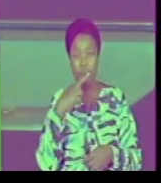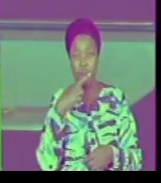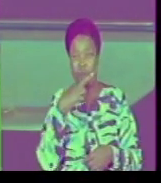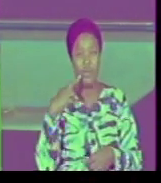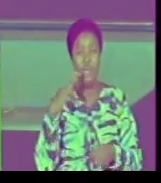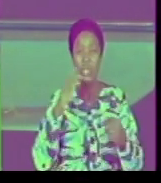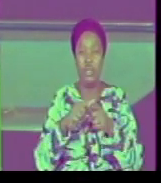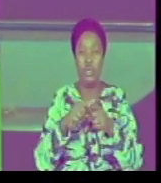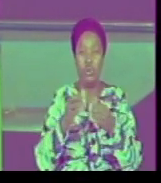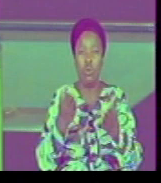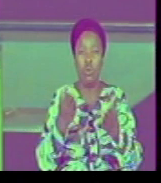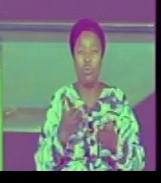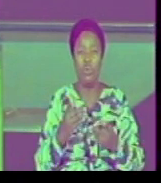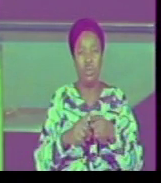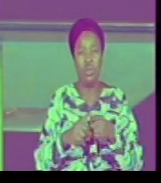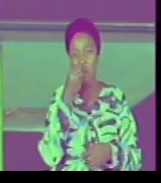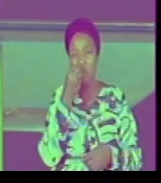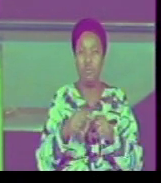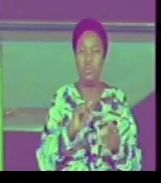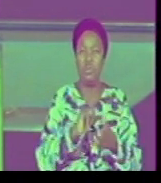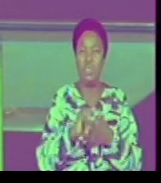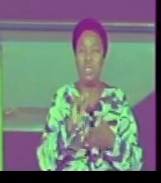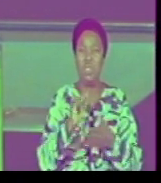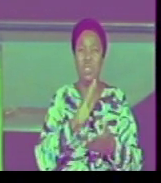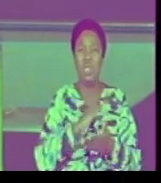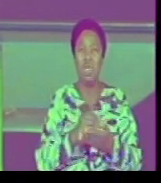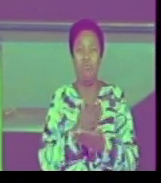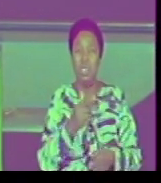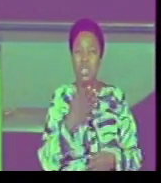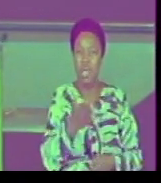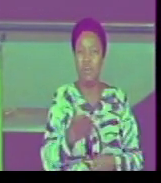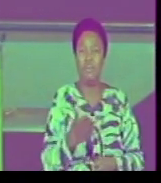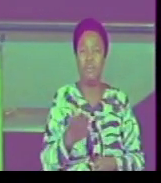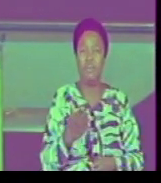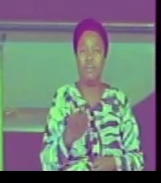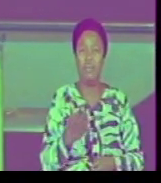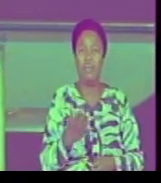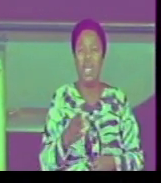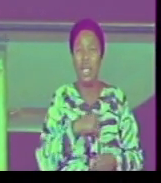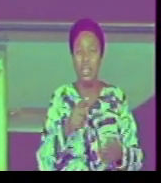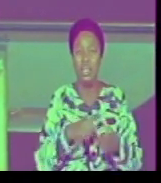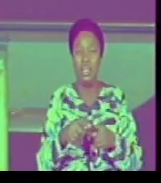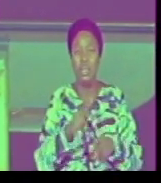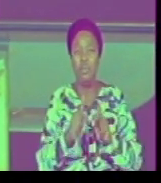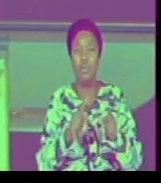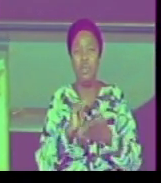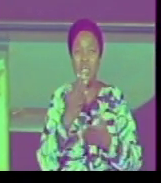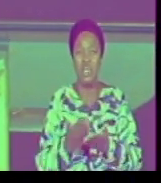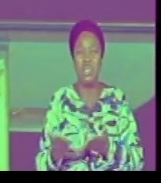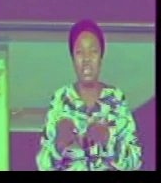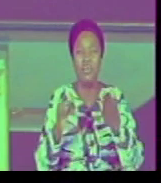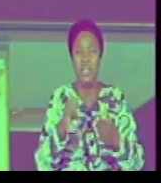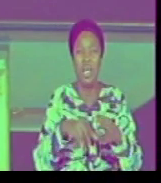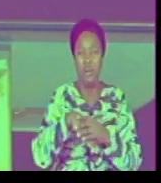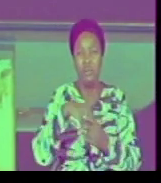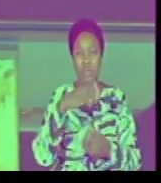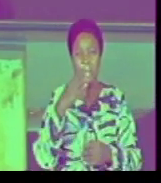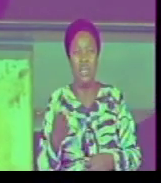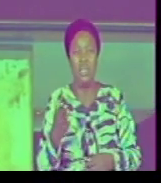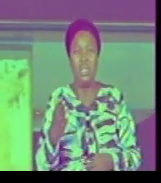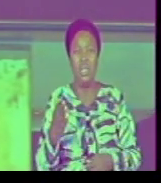the people who are cooking back there and the people who are serving out here and